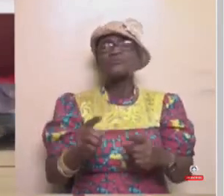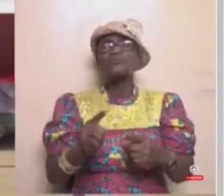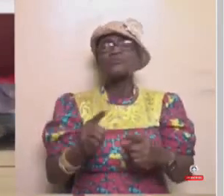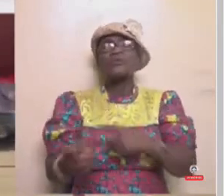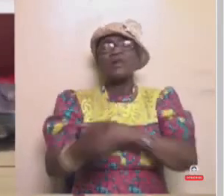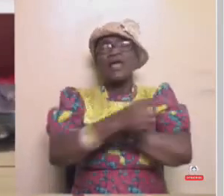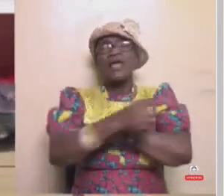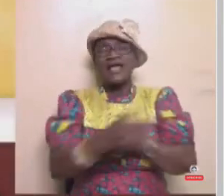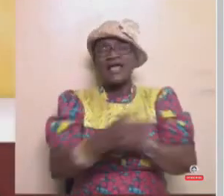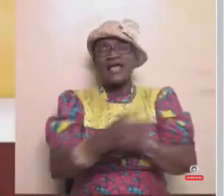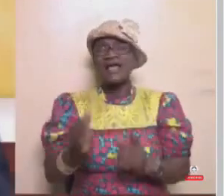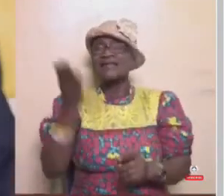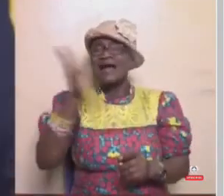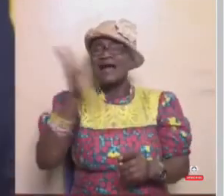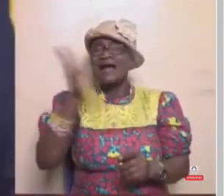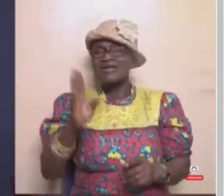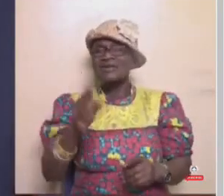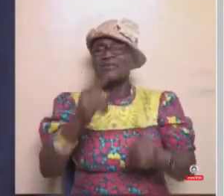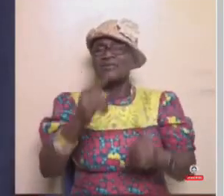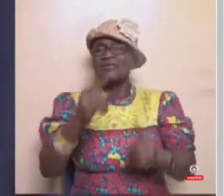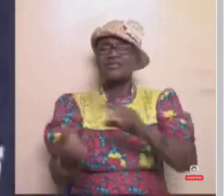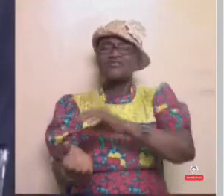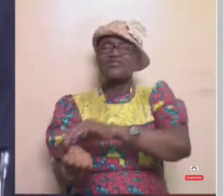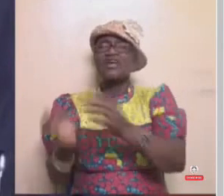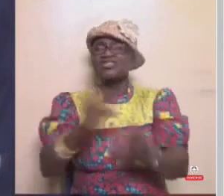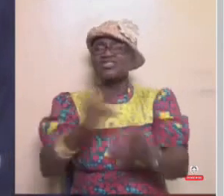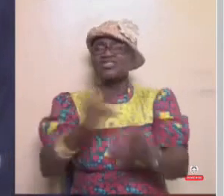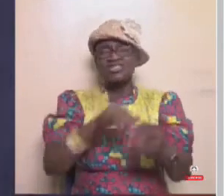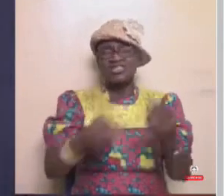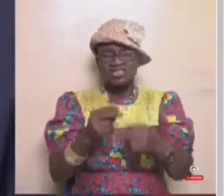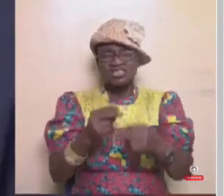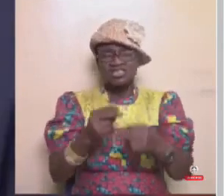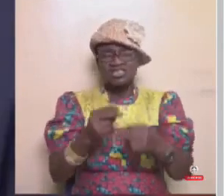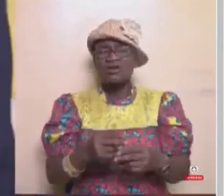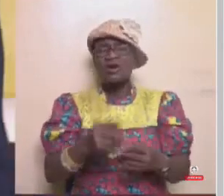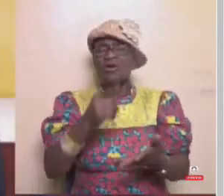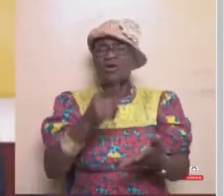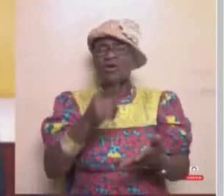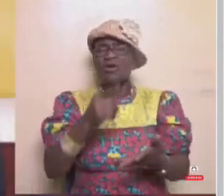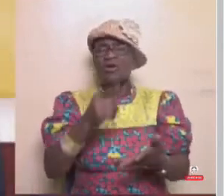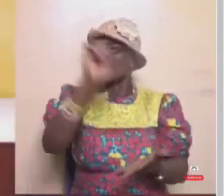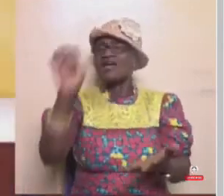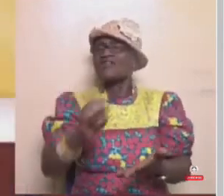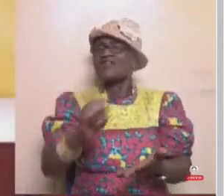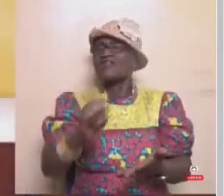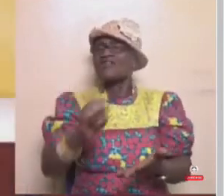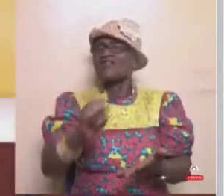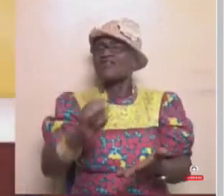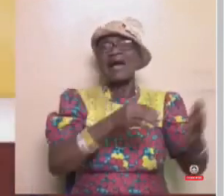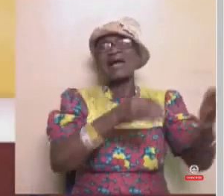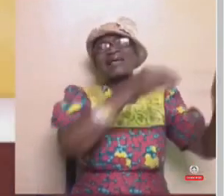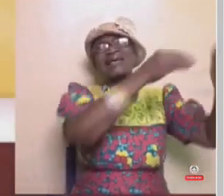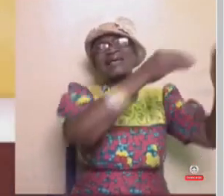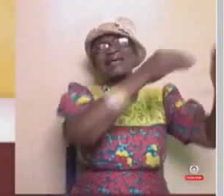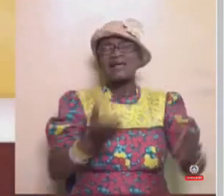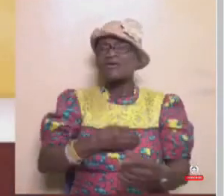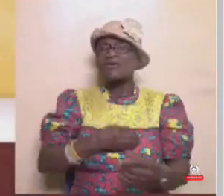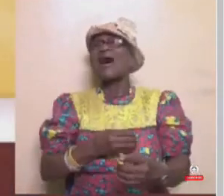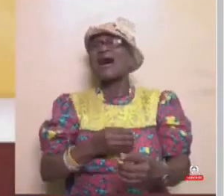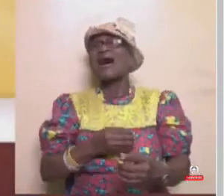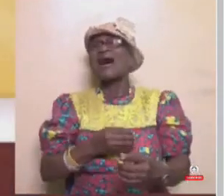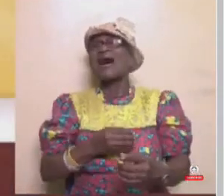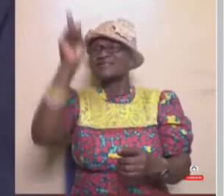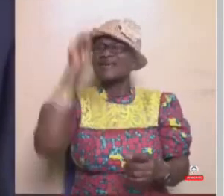Jesus' name. Amen. Whatever is standing between us and our destiny, we ask it to be removed by fire in the name of Amen.